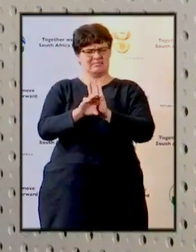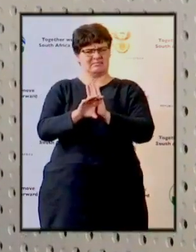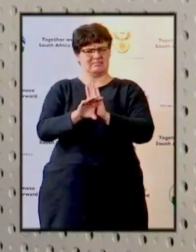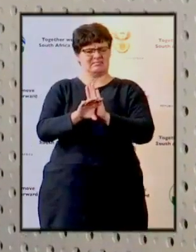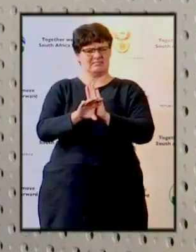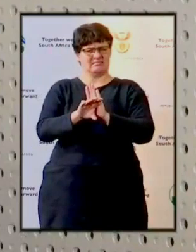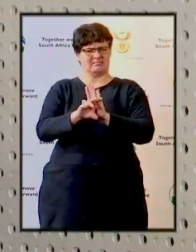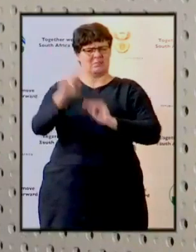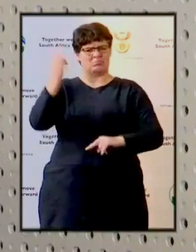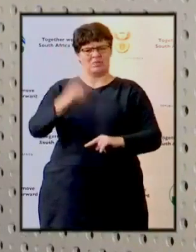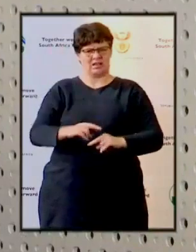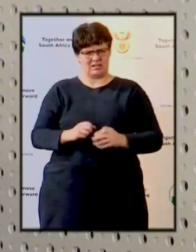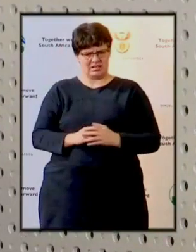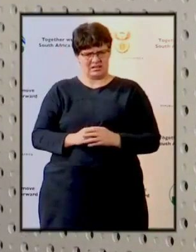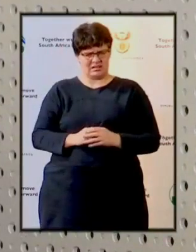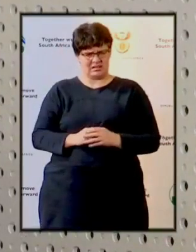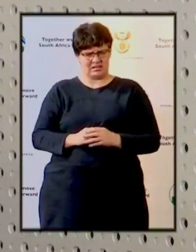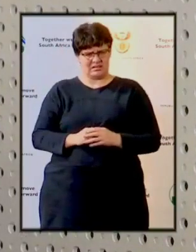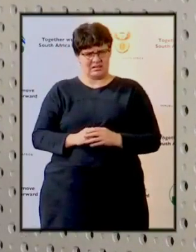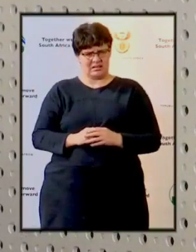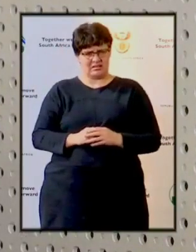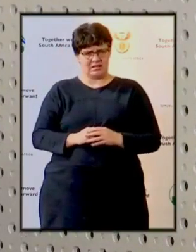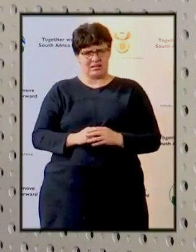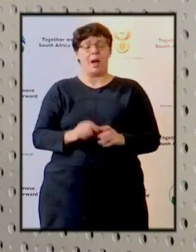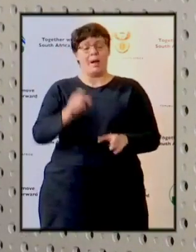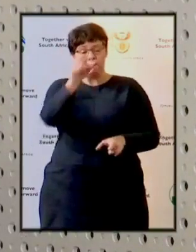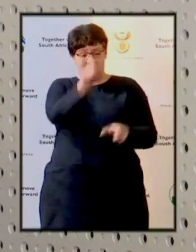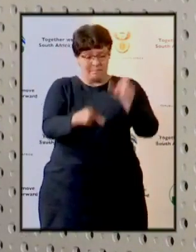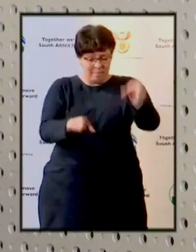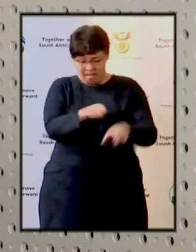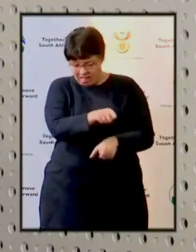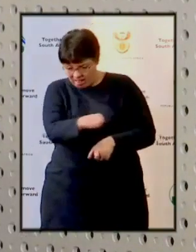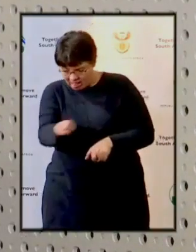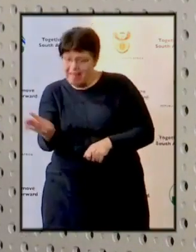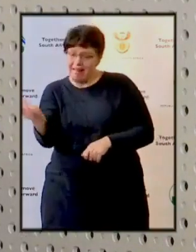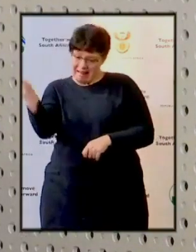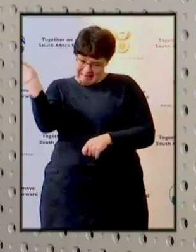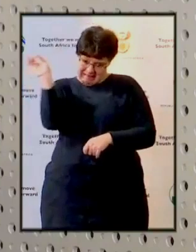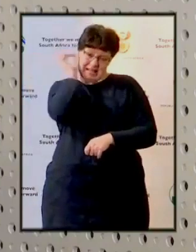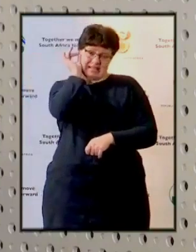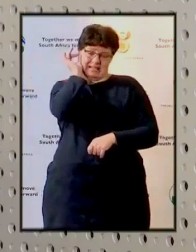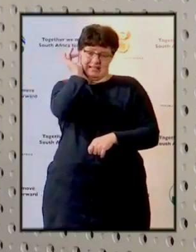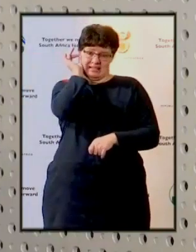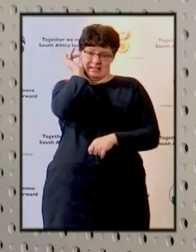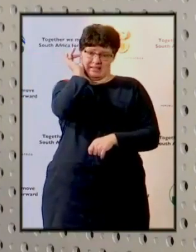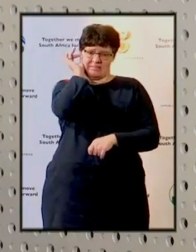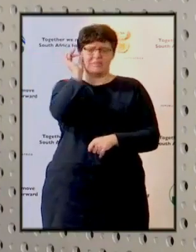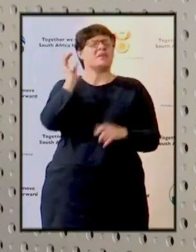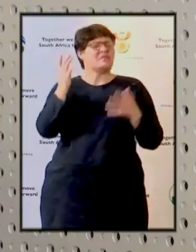Our people are listening to what we are saying, and we have had media